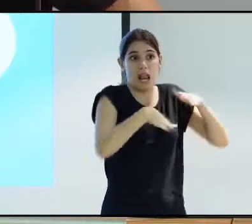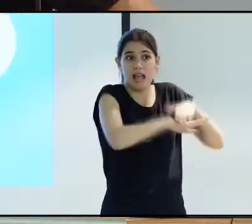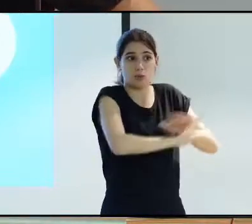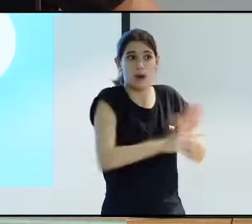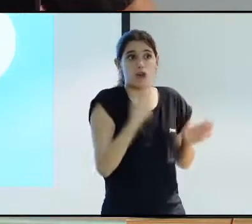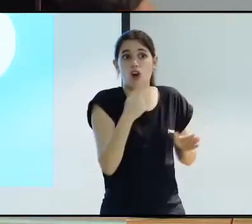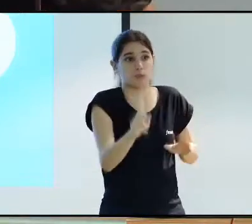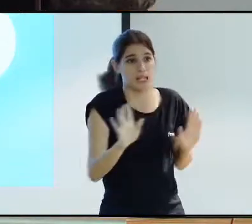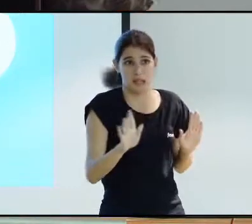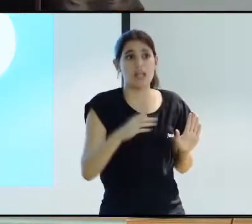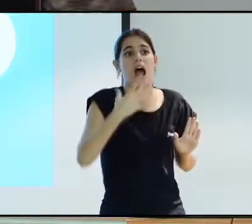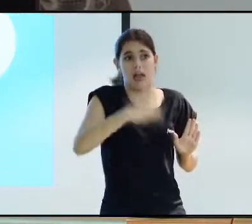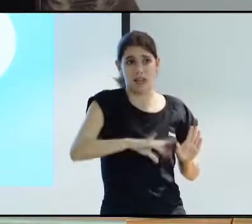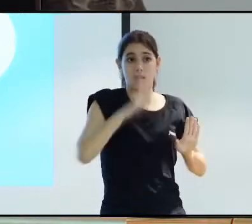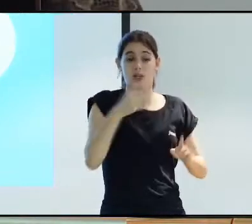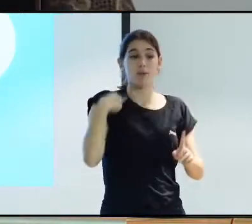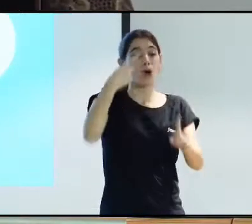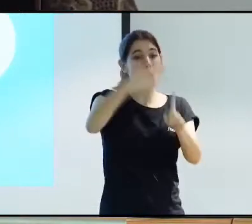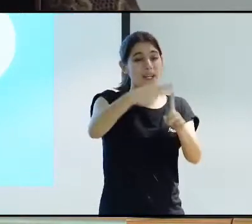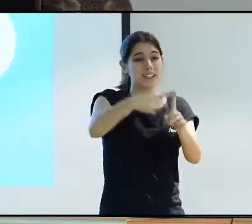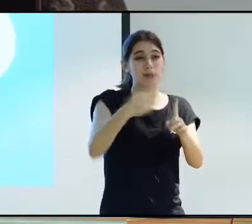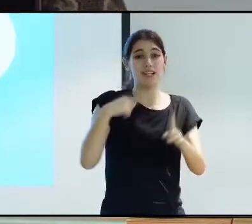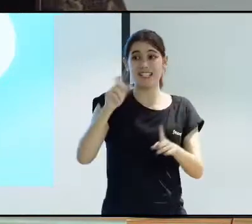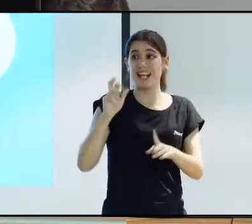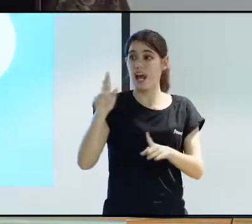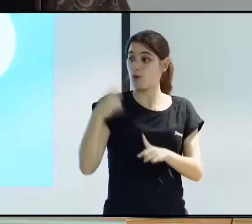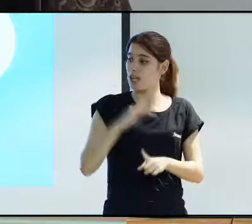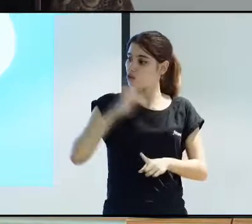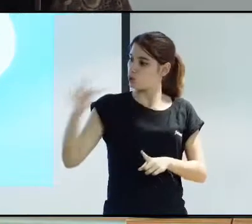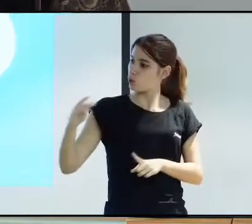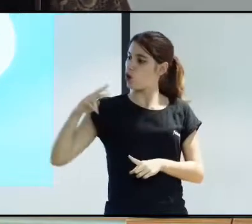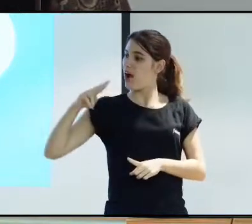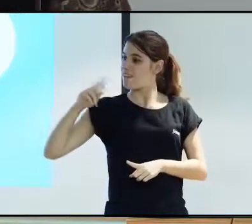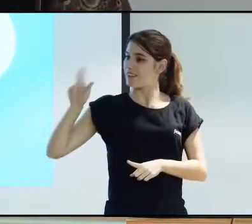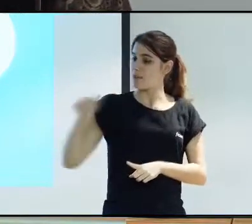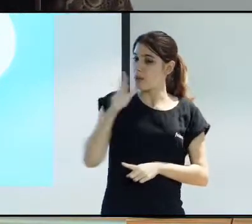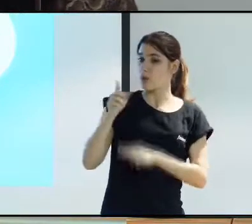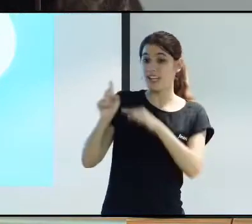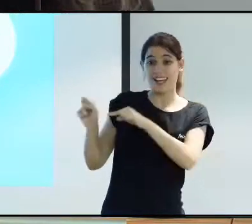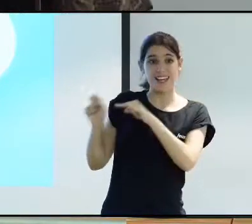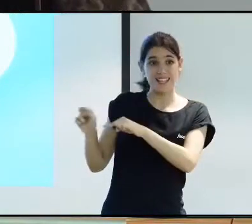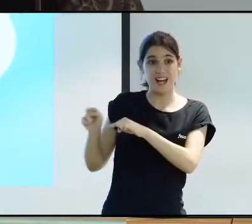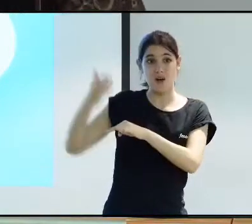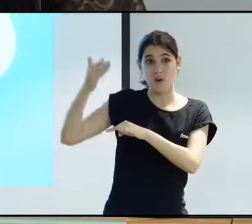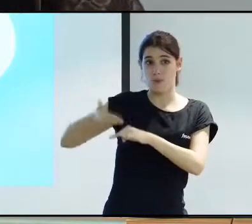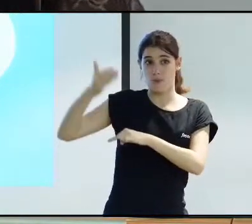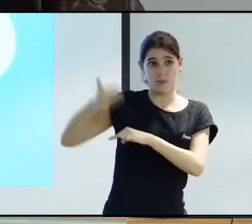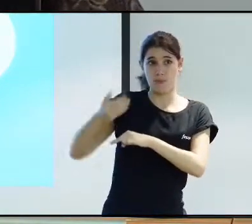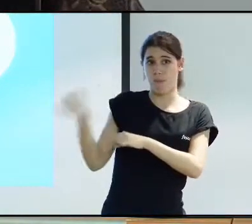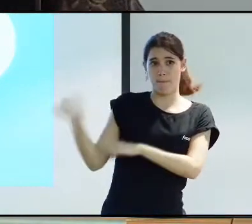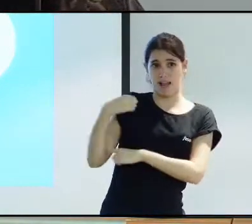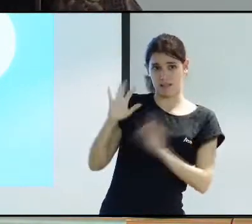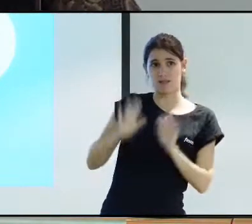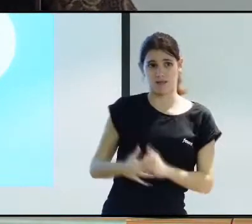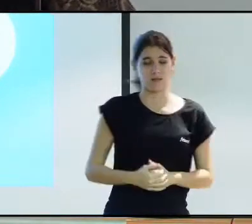very clearly. I'm not going to give an exhaustive speech, but I think what's really important, and